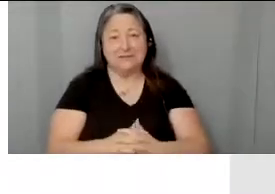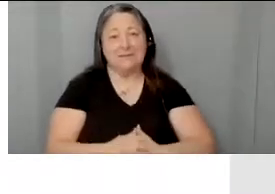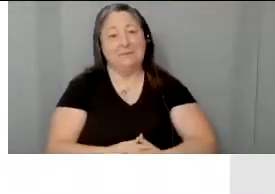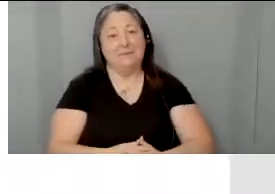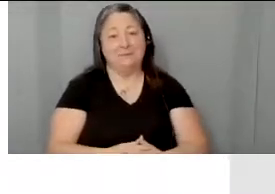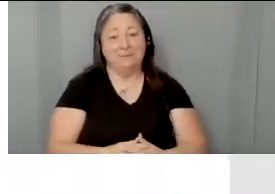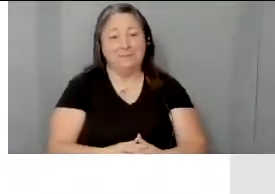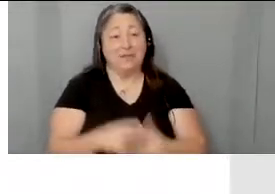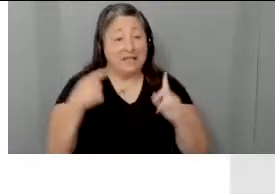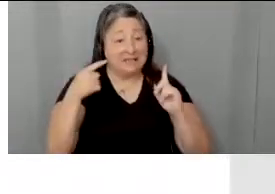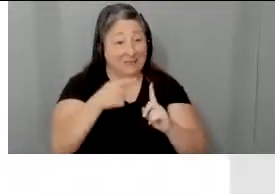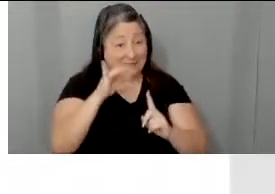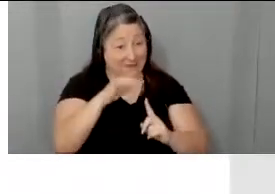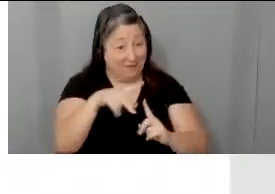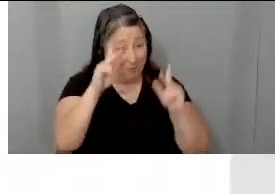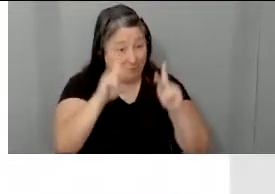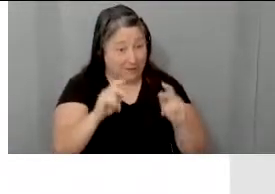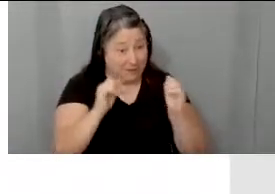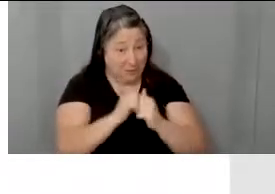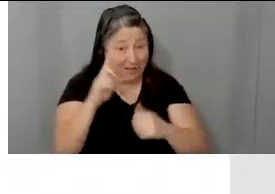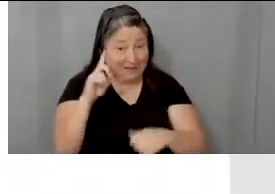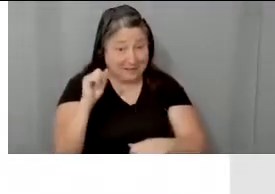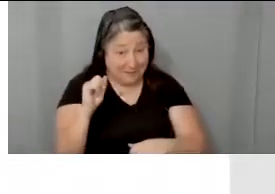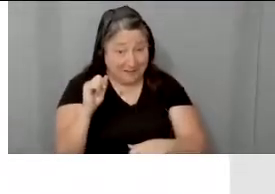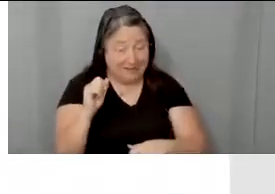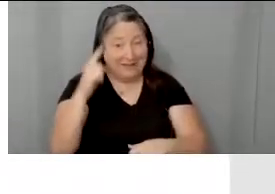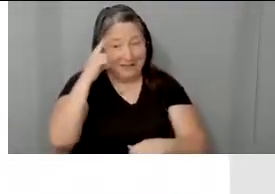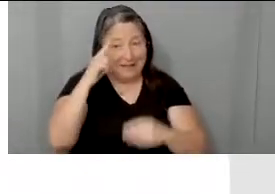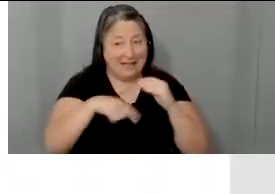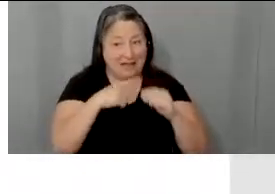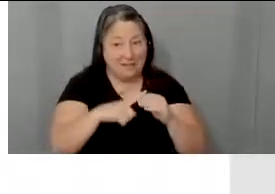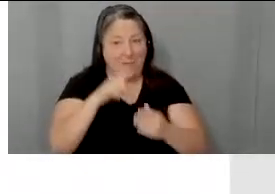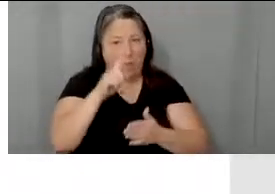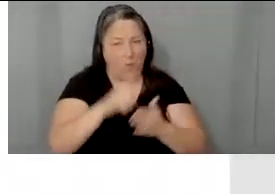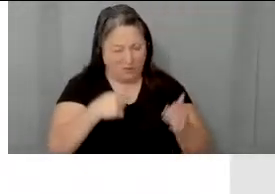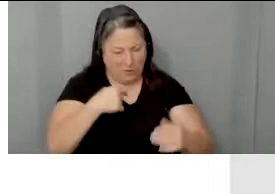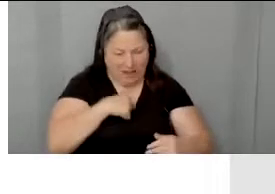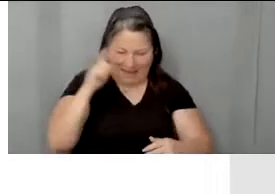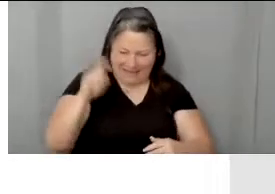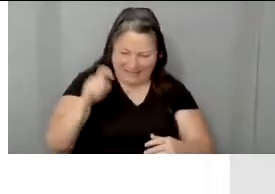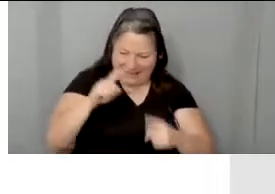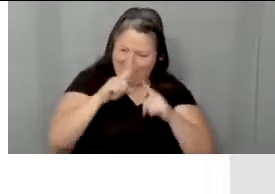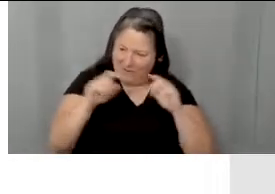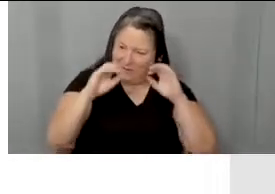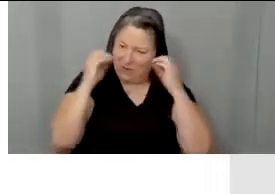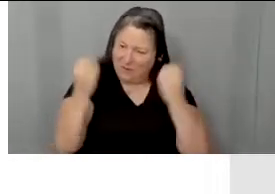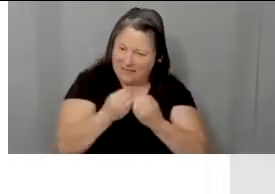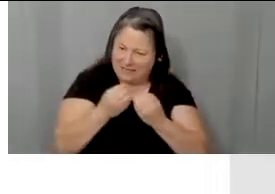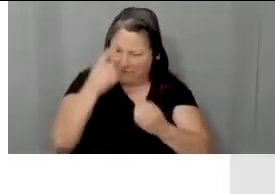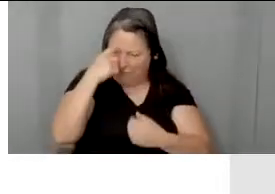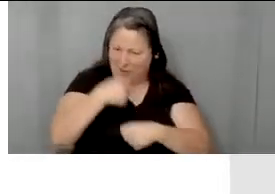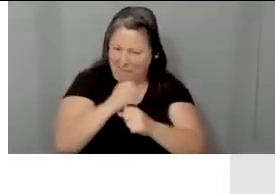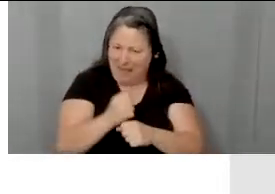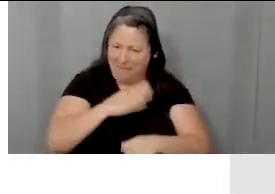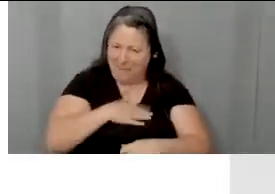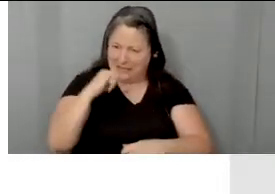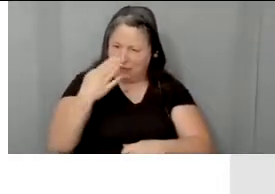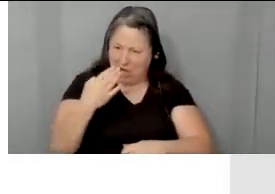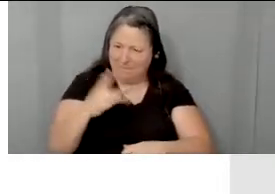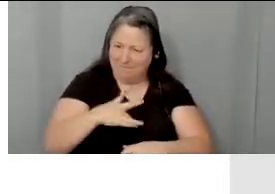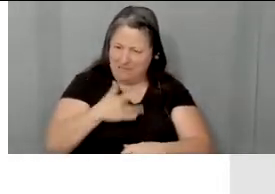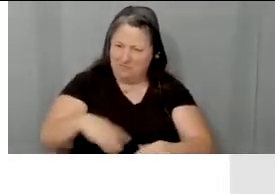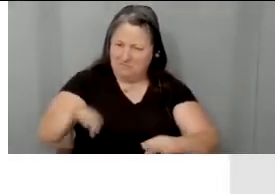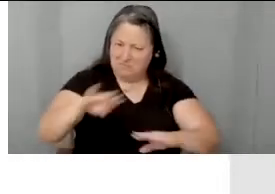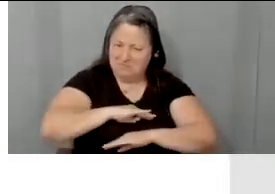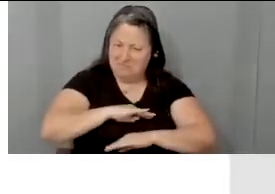Especially if you're somebody who has a disability, thinking about what you need from an organization to make your job satisfying